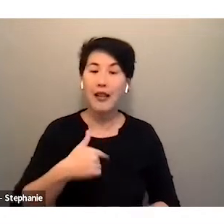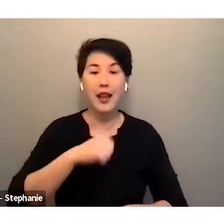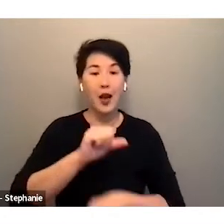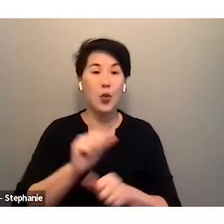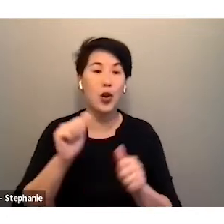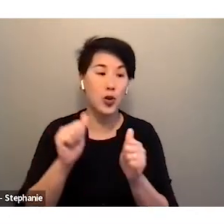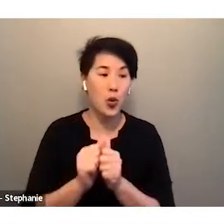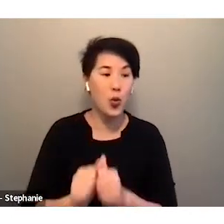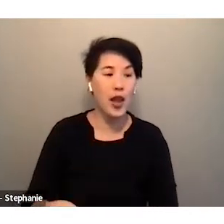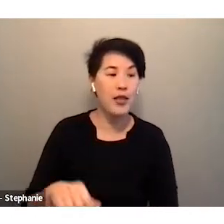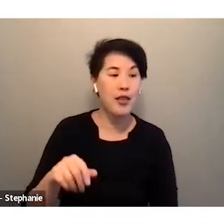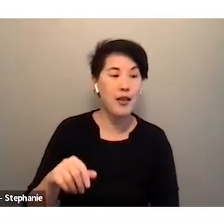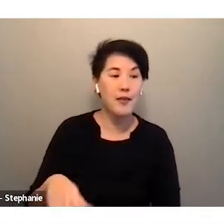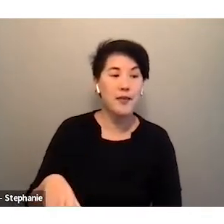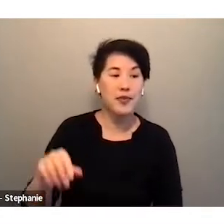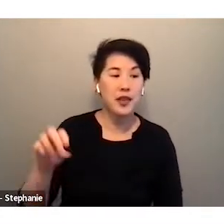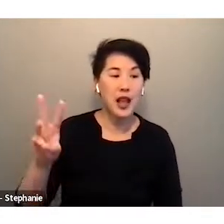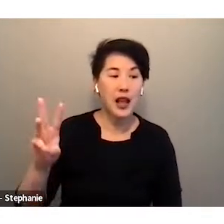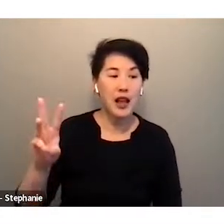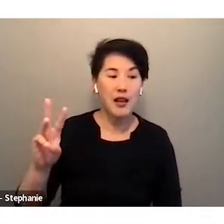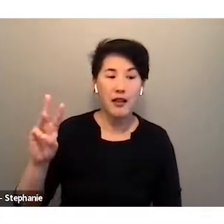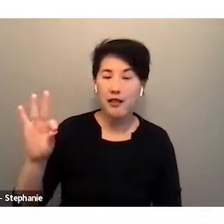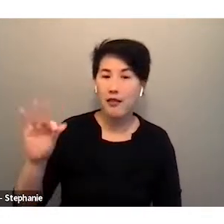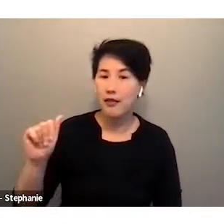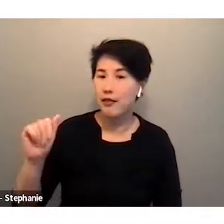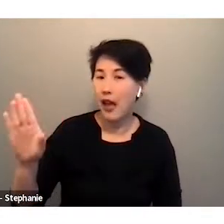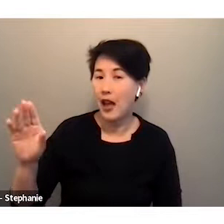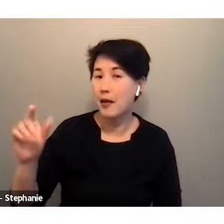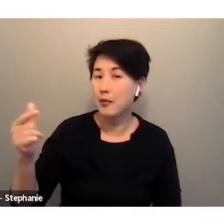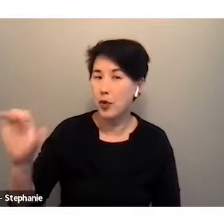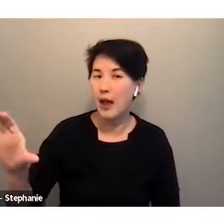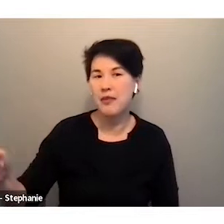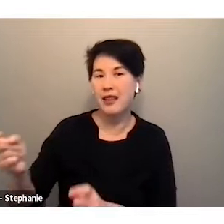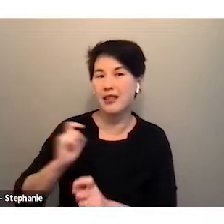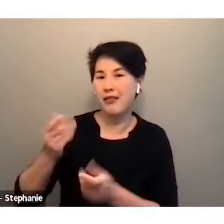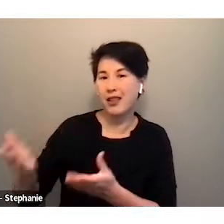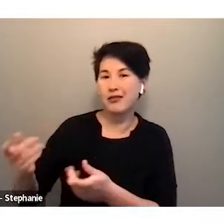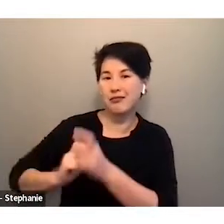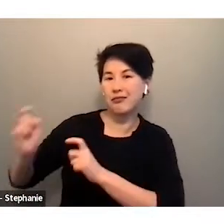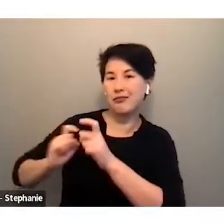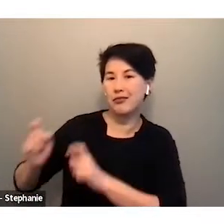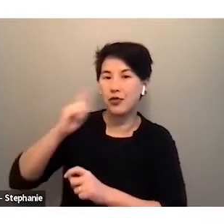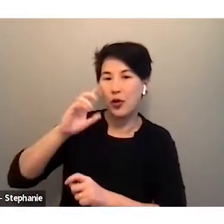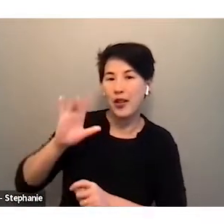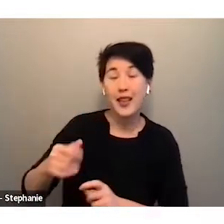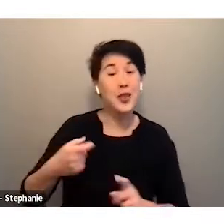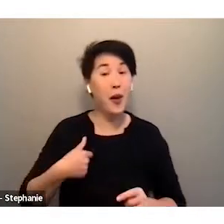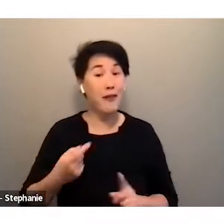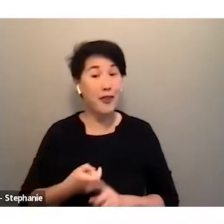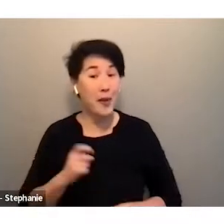Scrap, and they were able to give us some donations for this project. So coming to you live from Charlotte, North